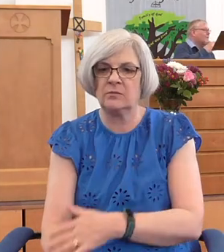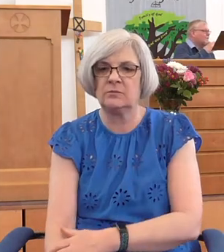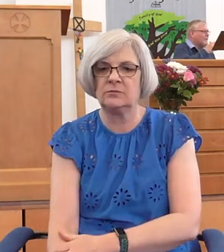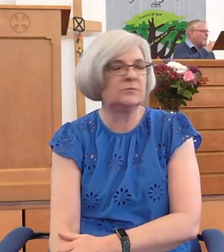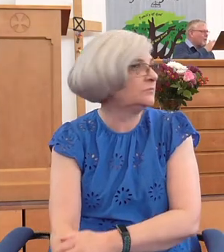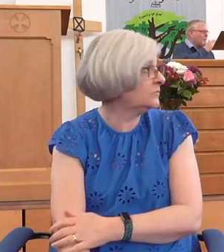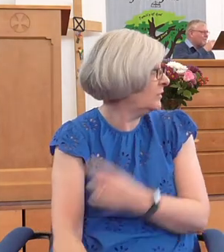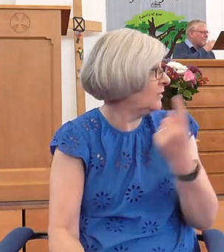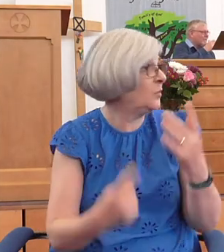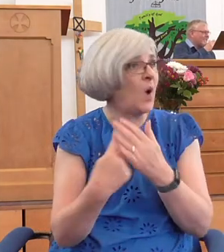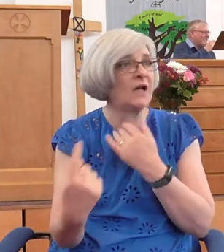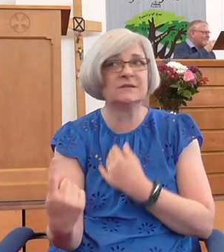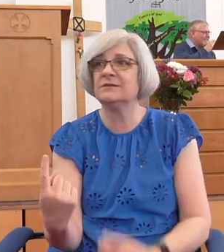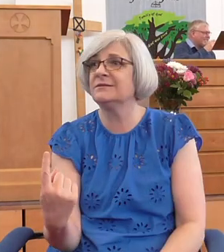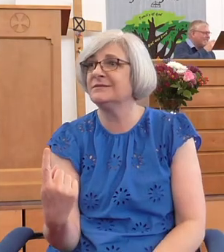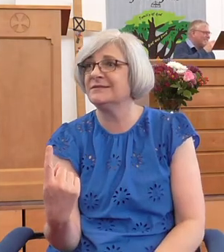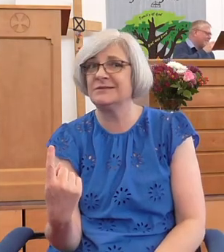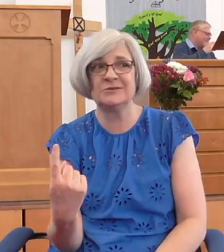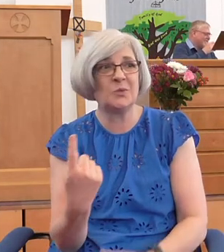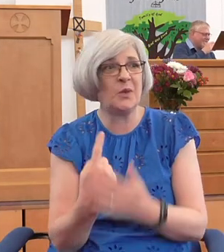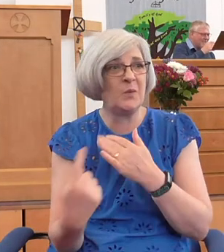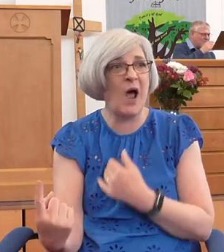Oh, down to one.